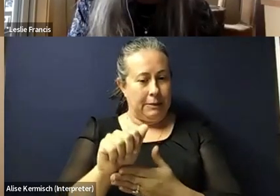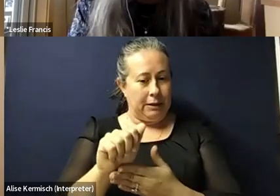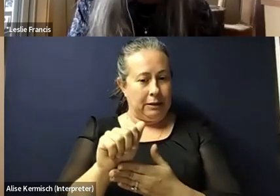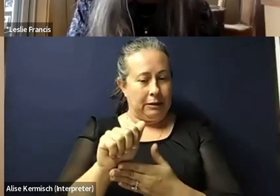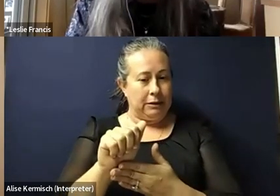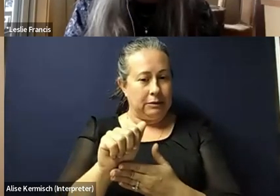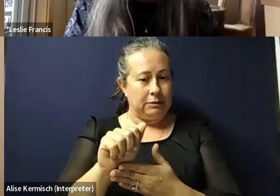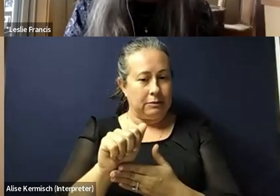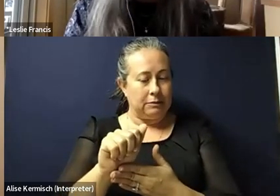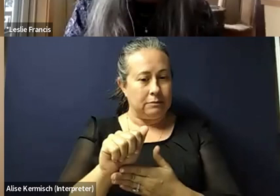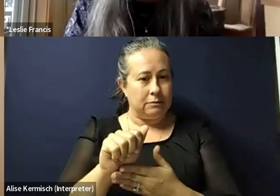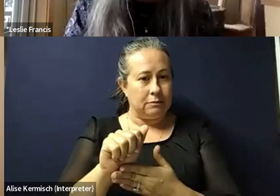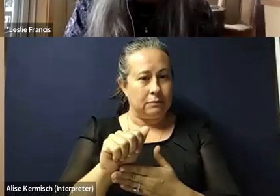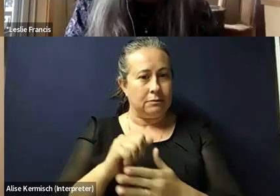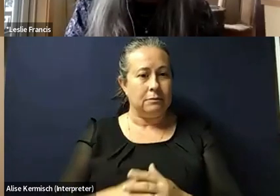disabilities.